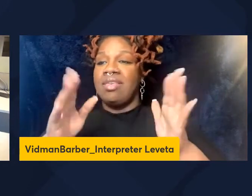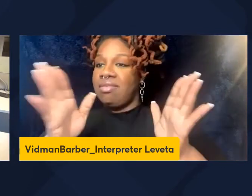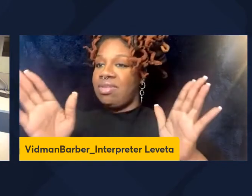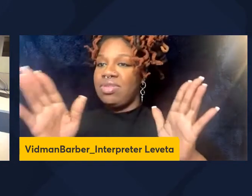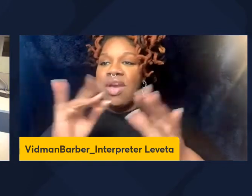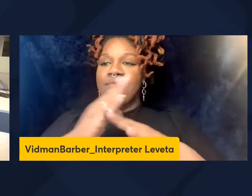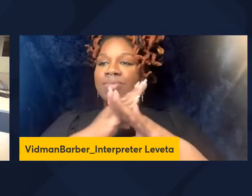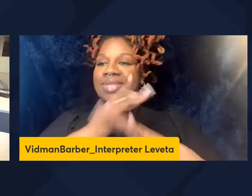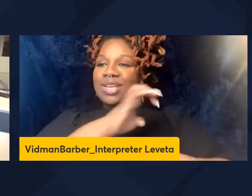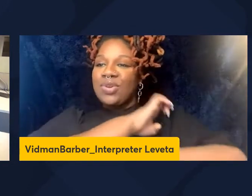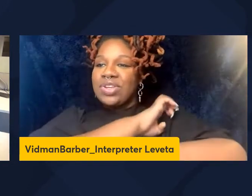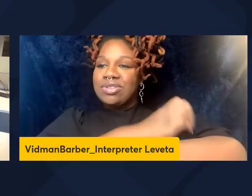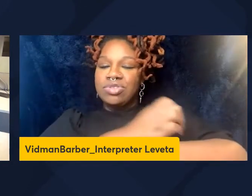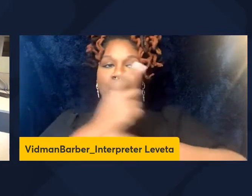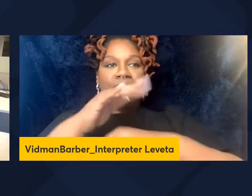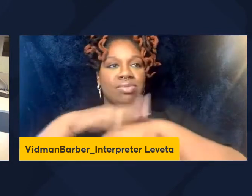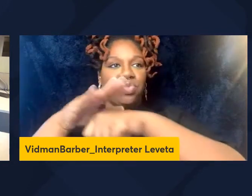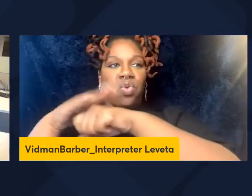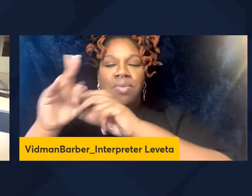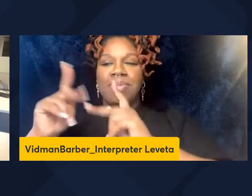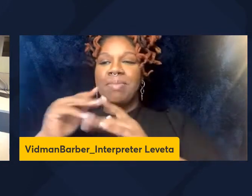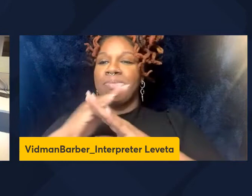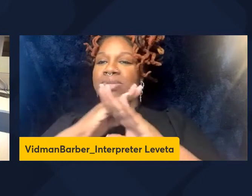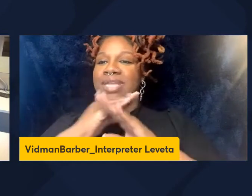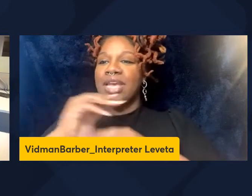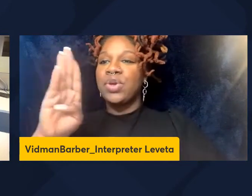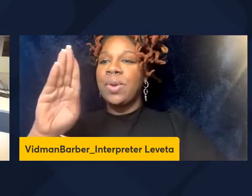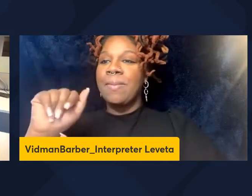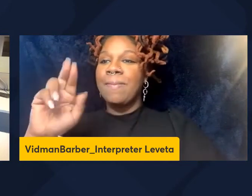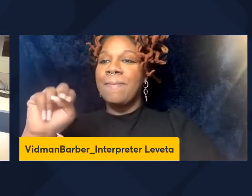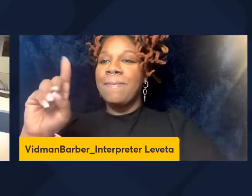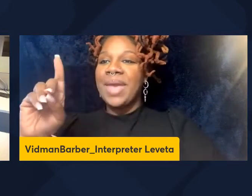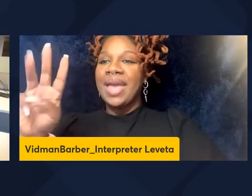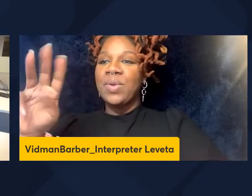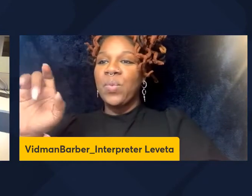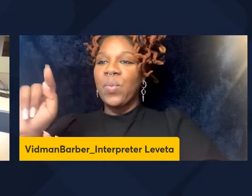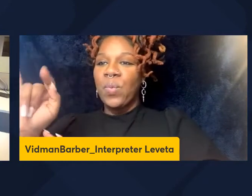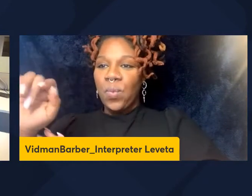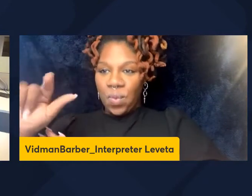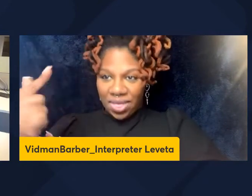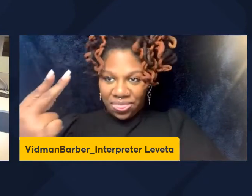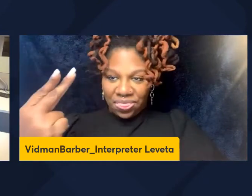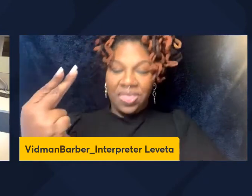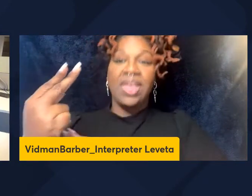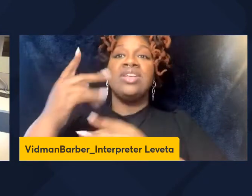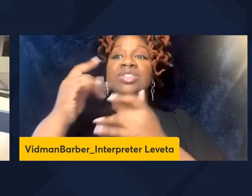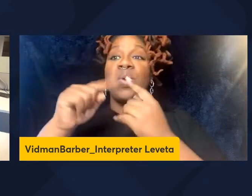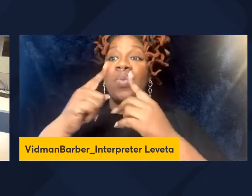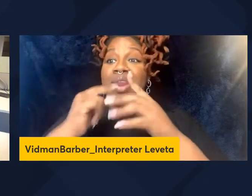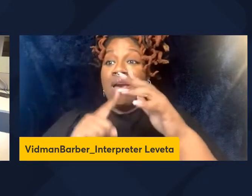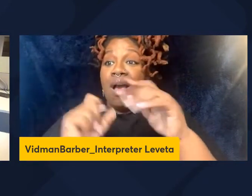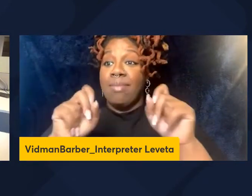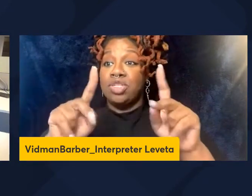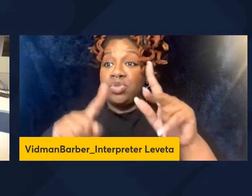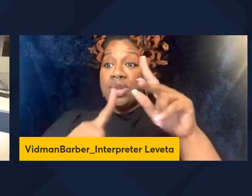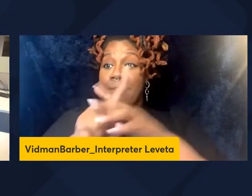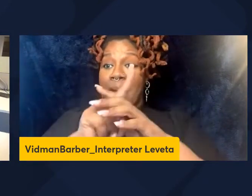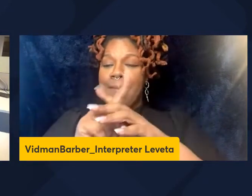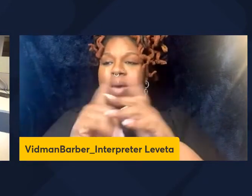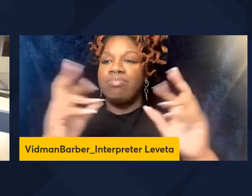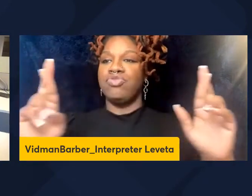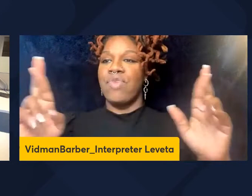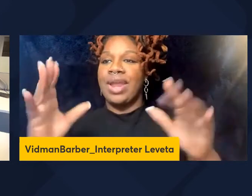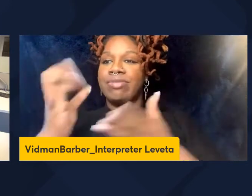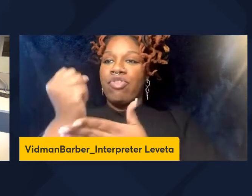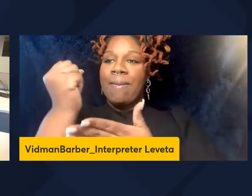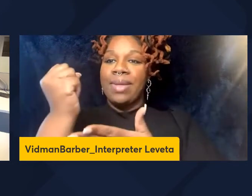so that when the opportunity comes, you're available to take advantage of that. But I would say, please do strive for